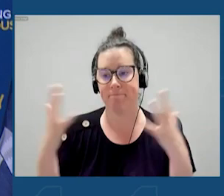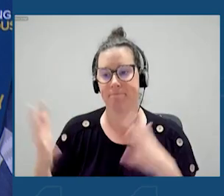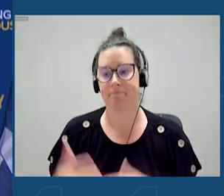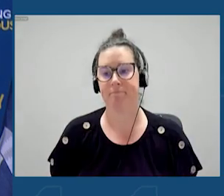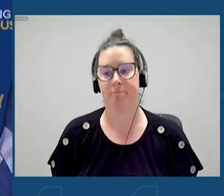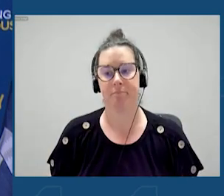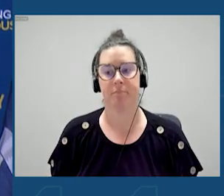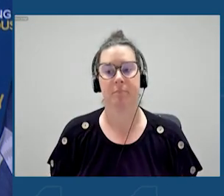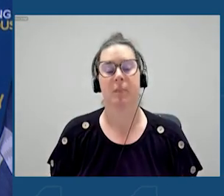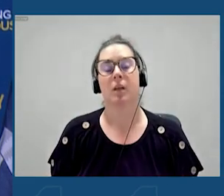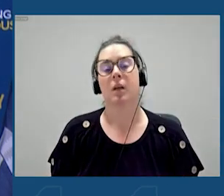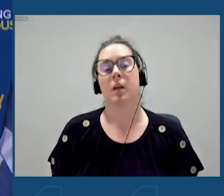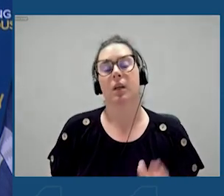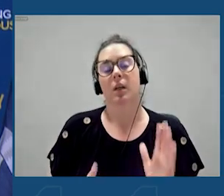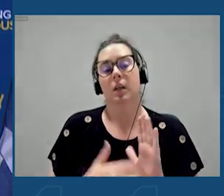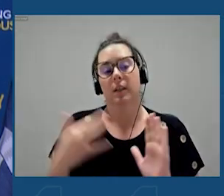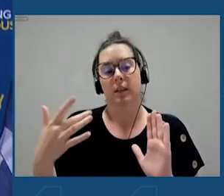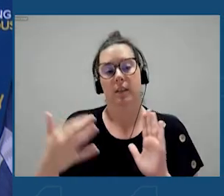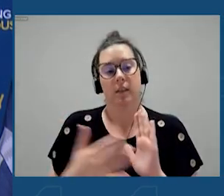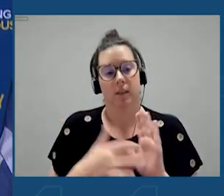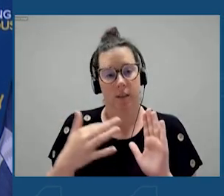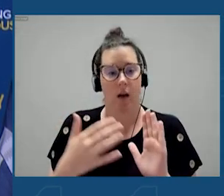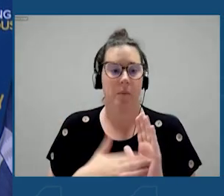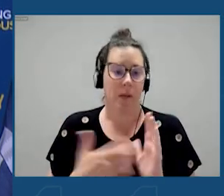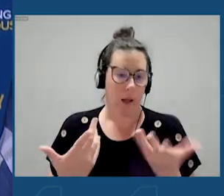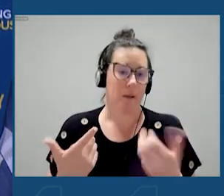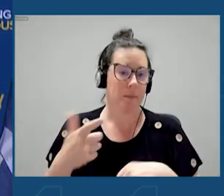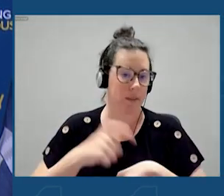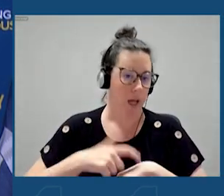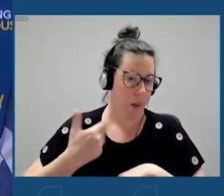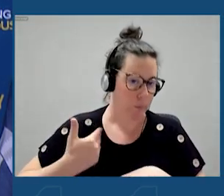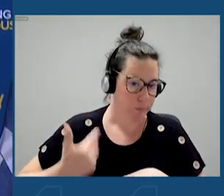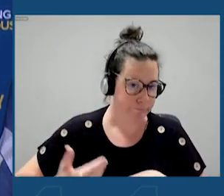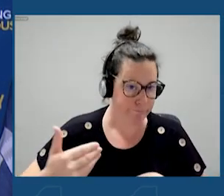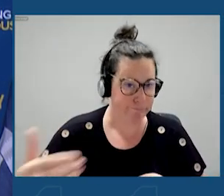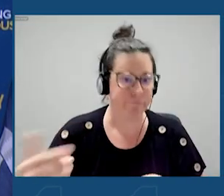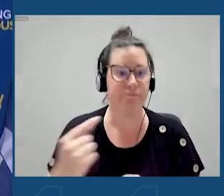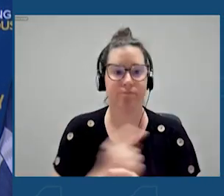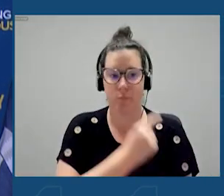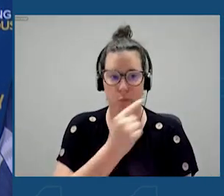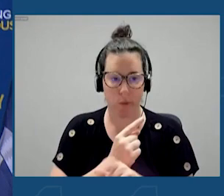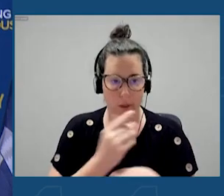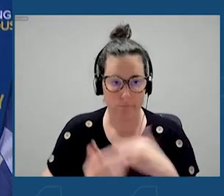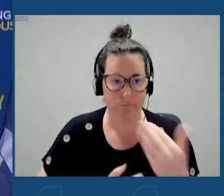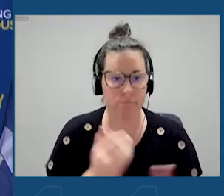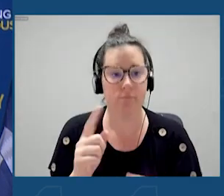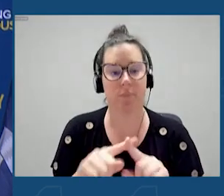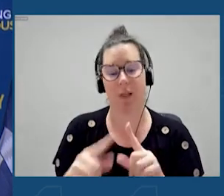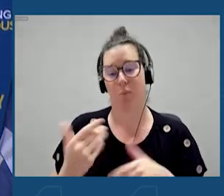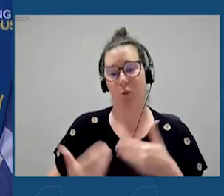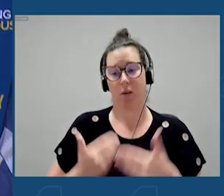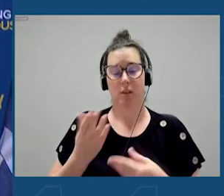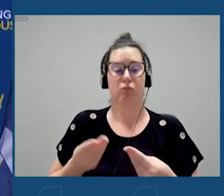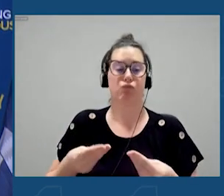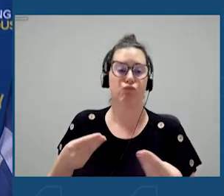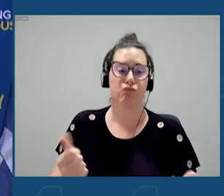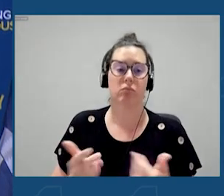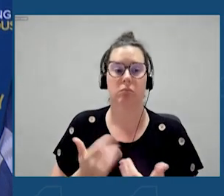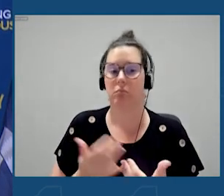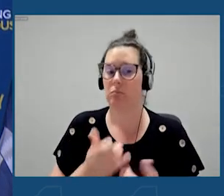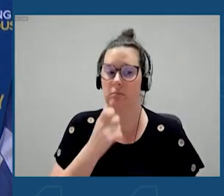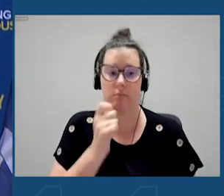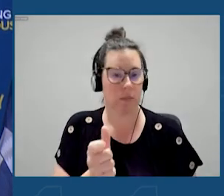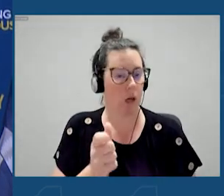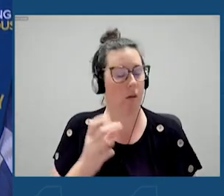You know, sometimes it takes a while to get it right, and the process has not been easy. It's not been easy. It's not on the pace we would want to